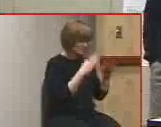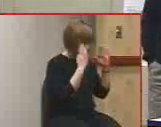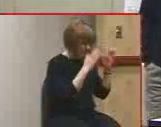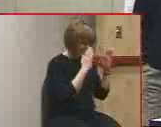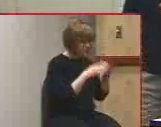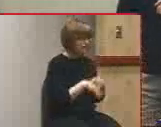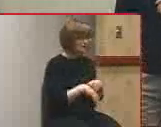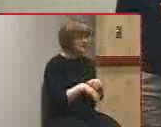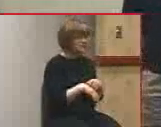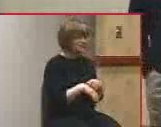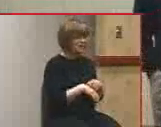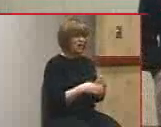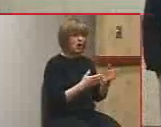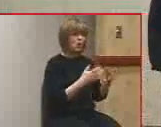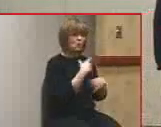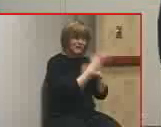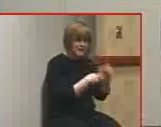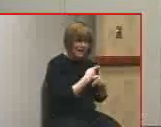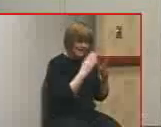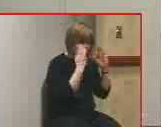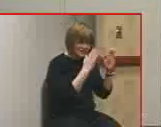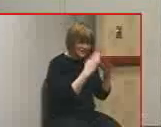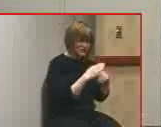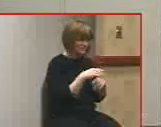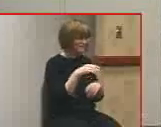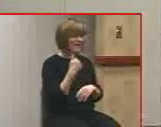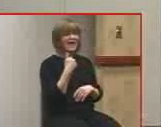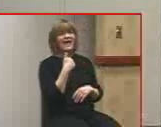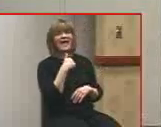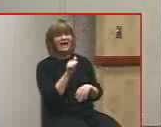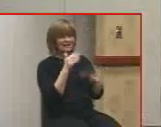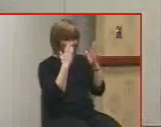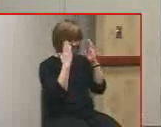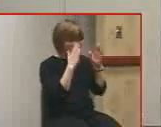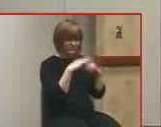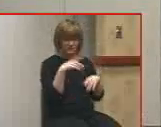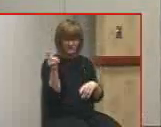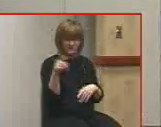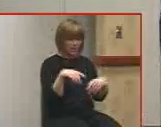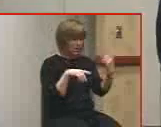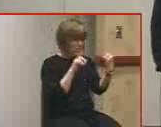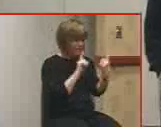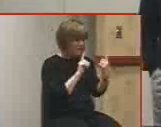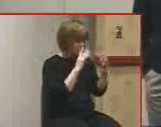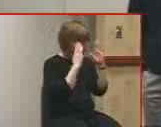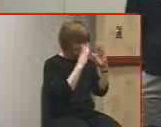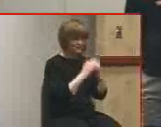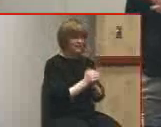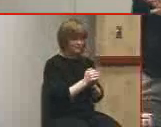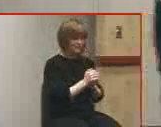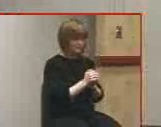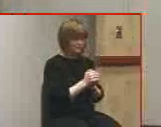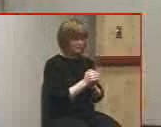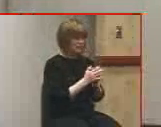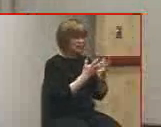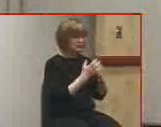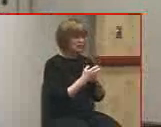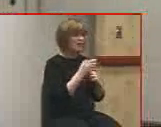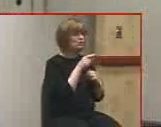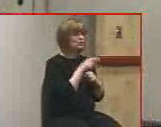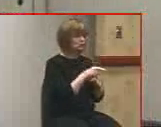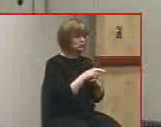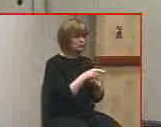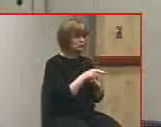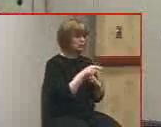What kind of attention would she like? Any. She would like you to be there.